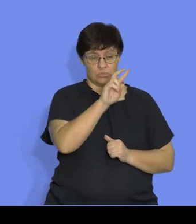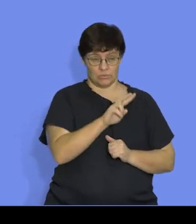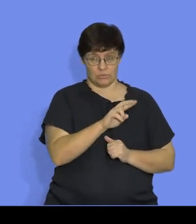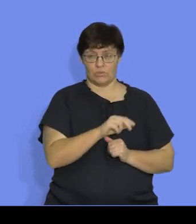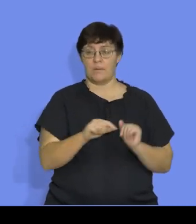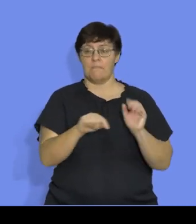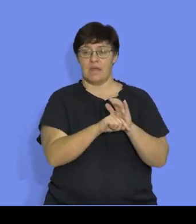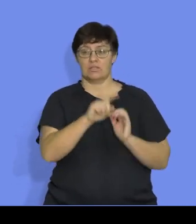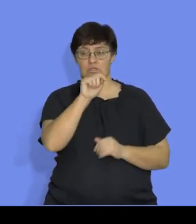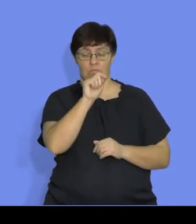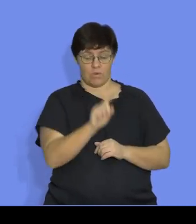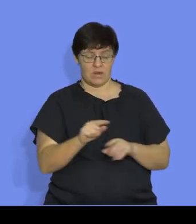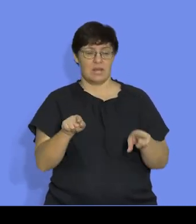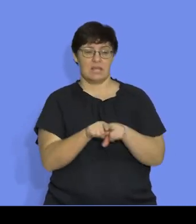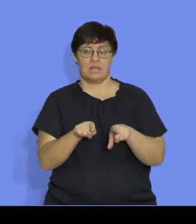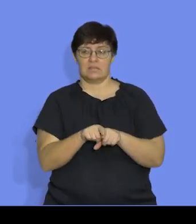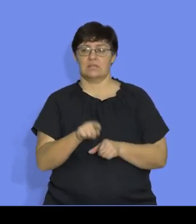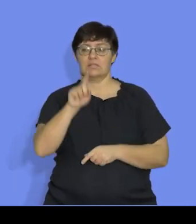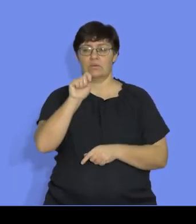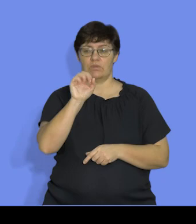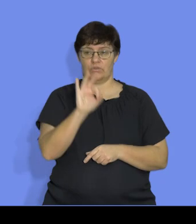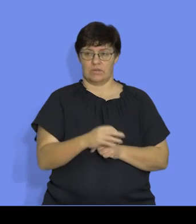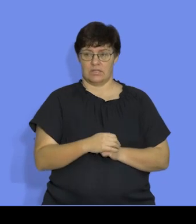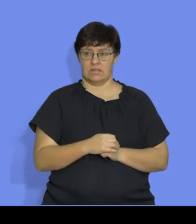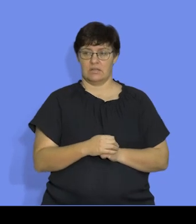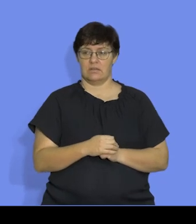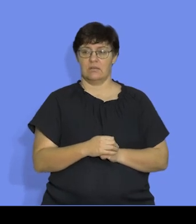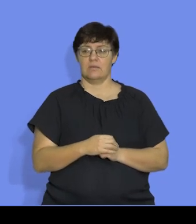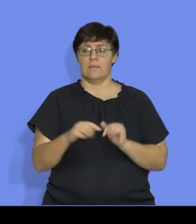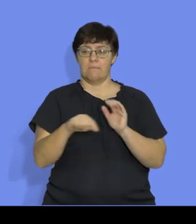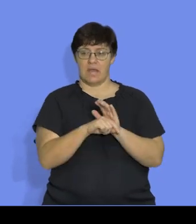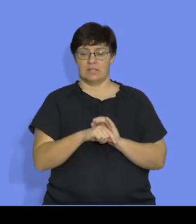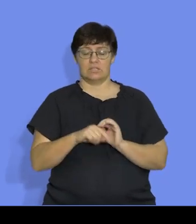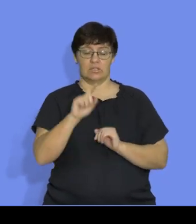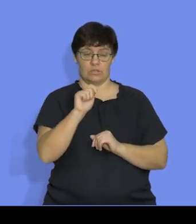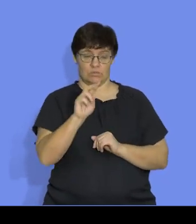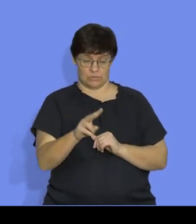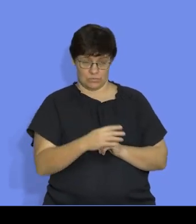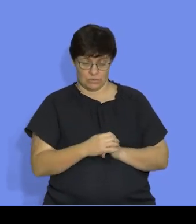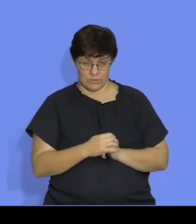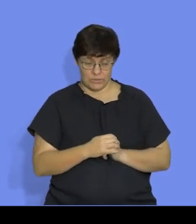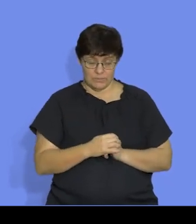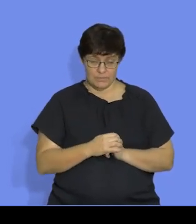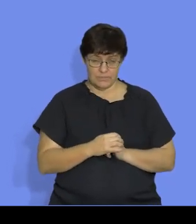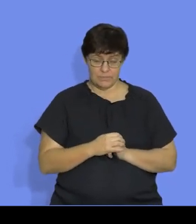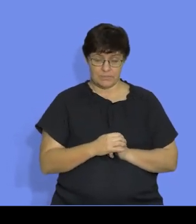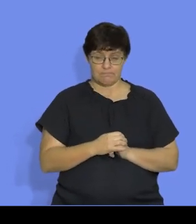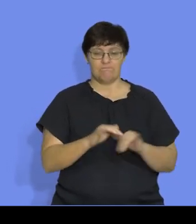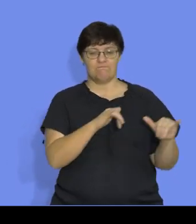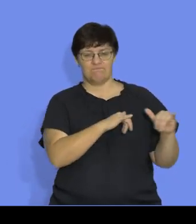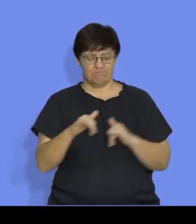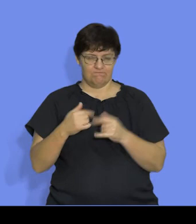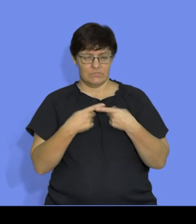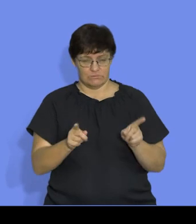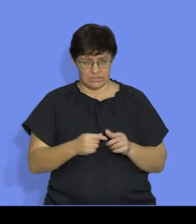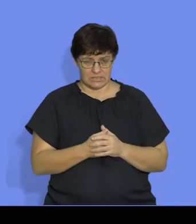2 minus term 1 will be equal to term 3 minus term 2, because we know that the common differences of